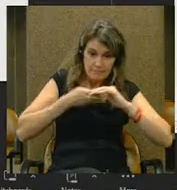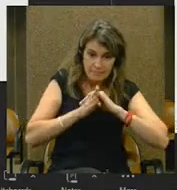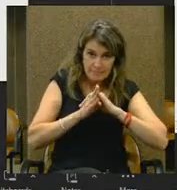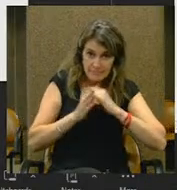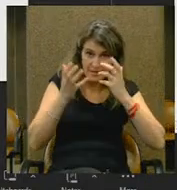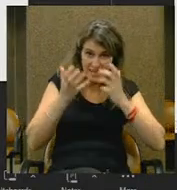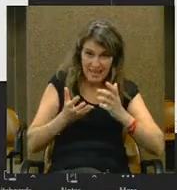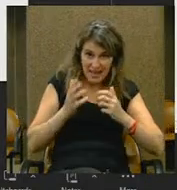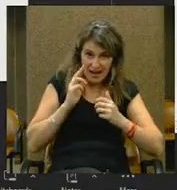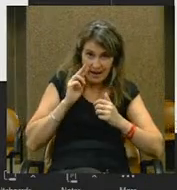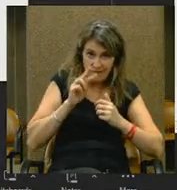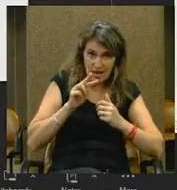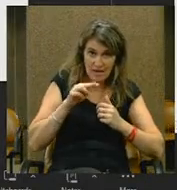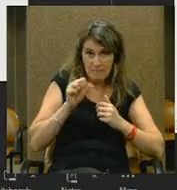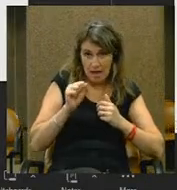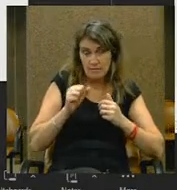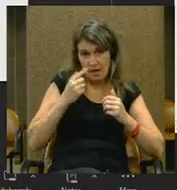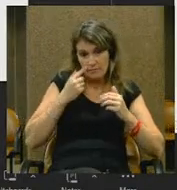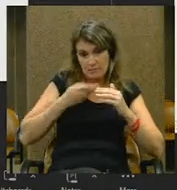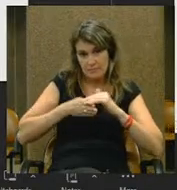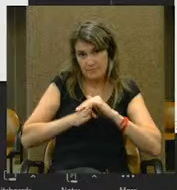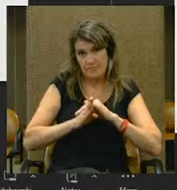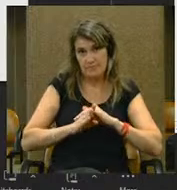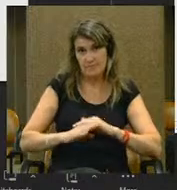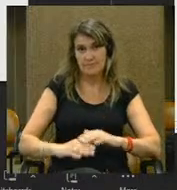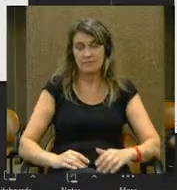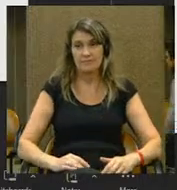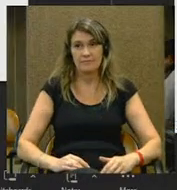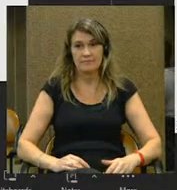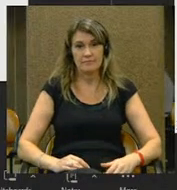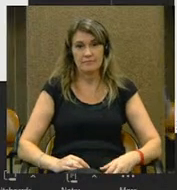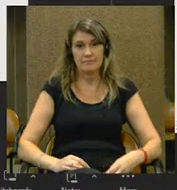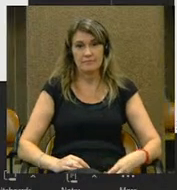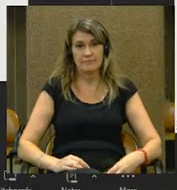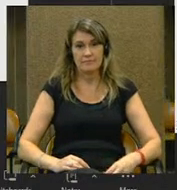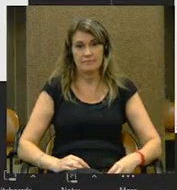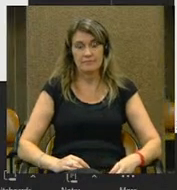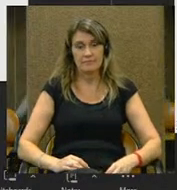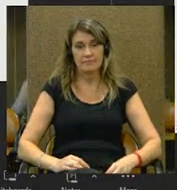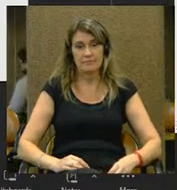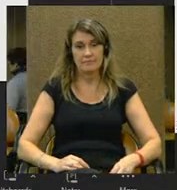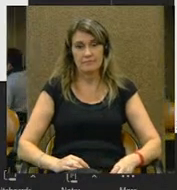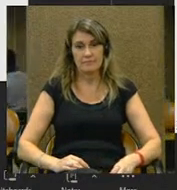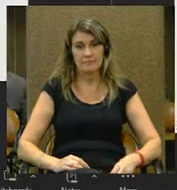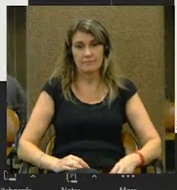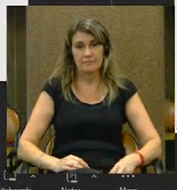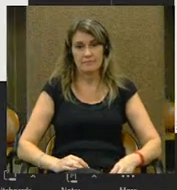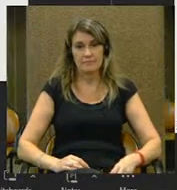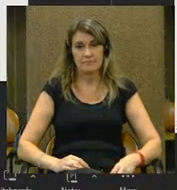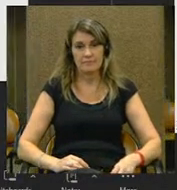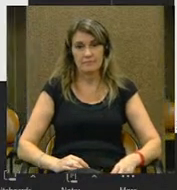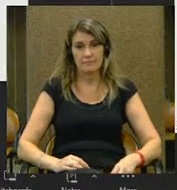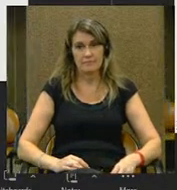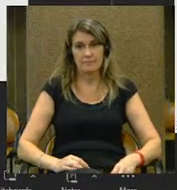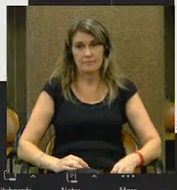This has not been without controversy, and certainly one of the issues that's been raised is divergence.